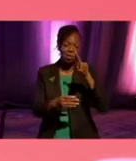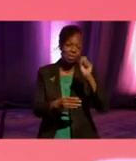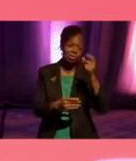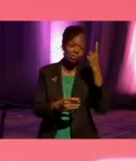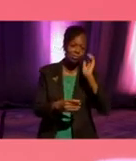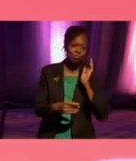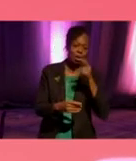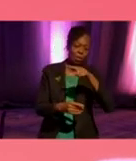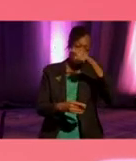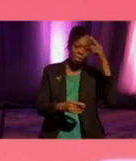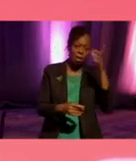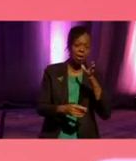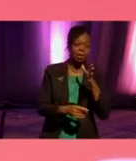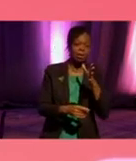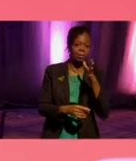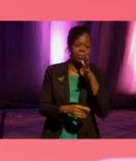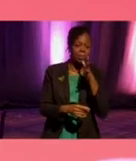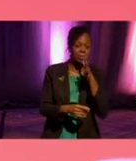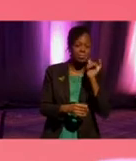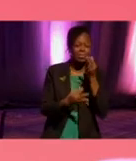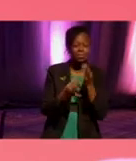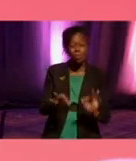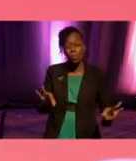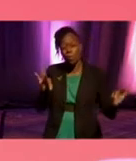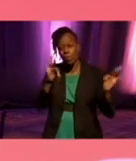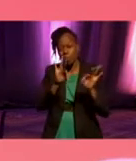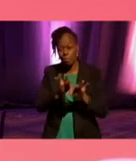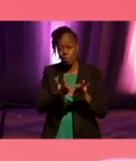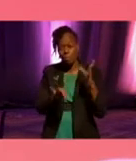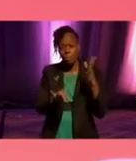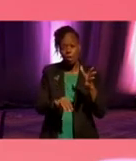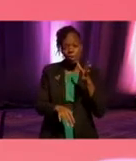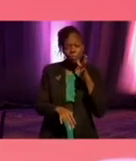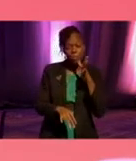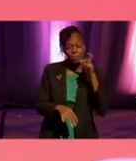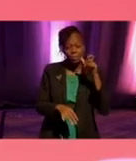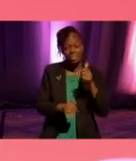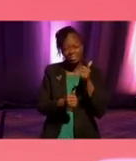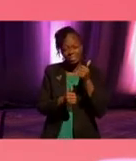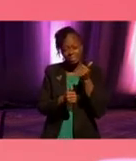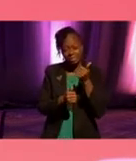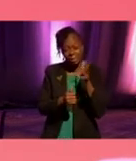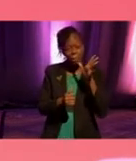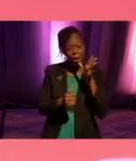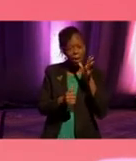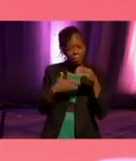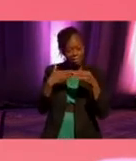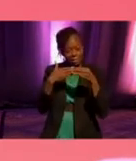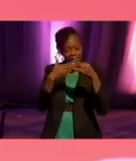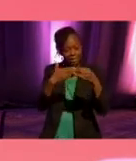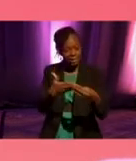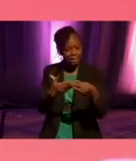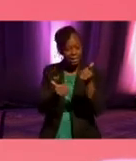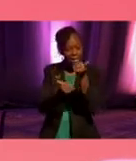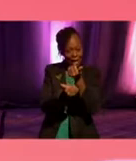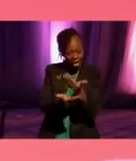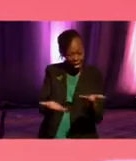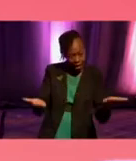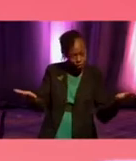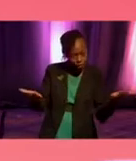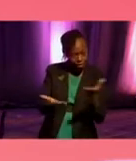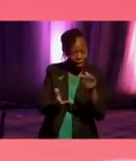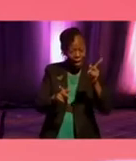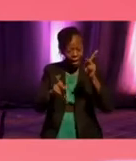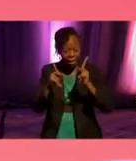mothers. That is so important because mothers lead everything, and people who do the